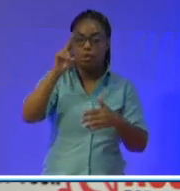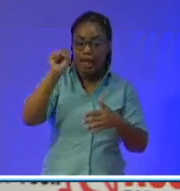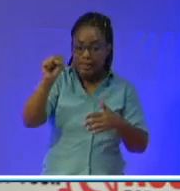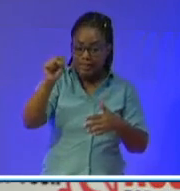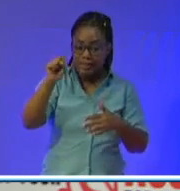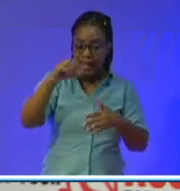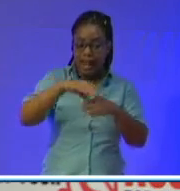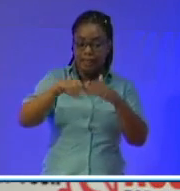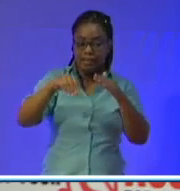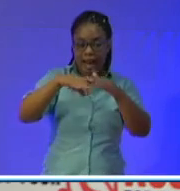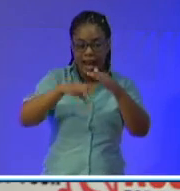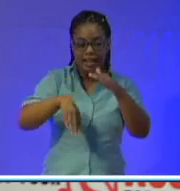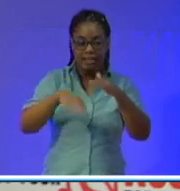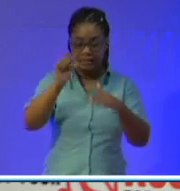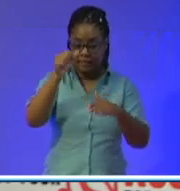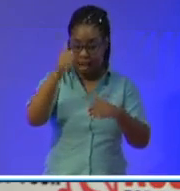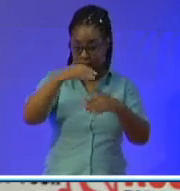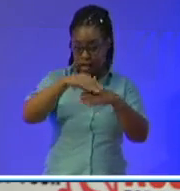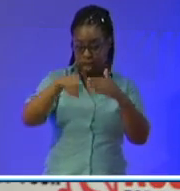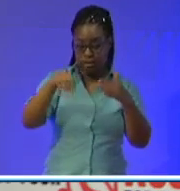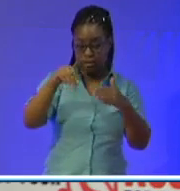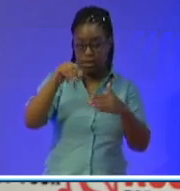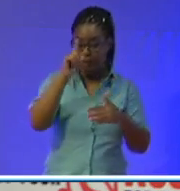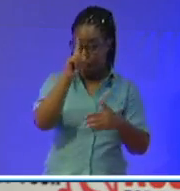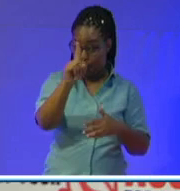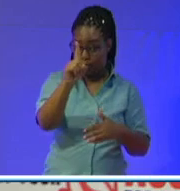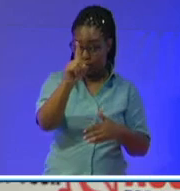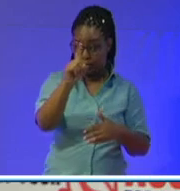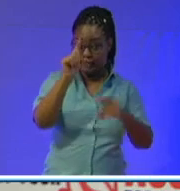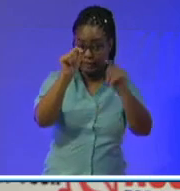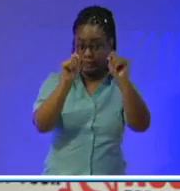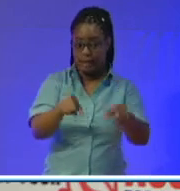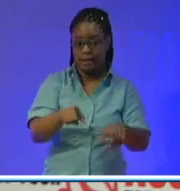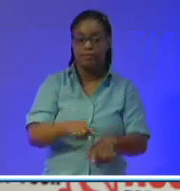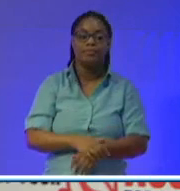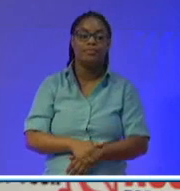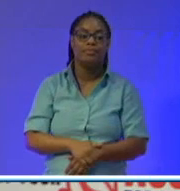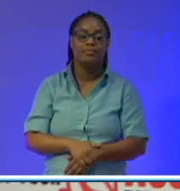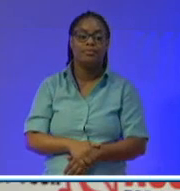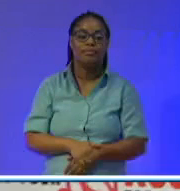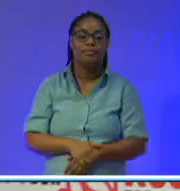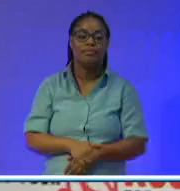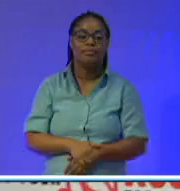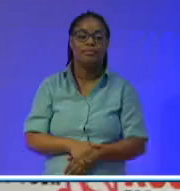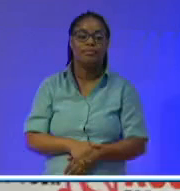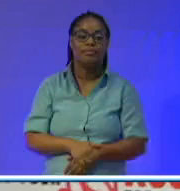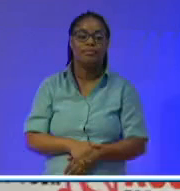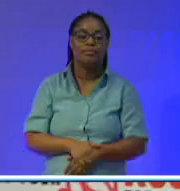we provide it free of charge to the public. And